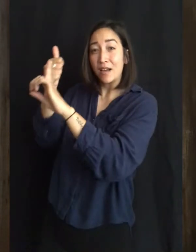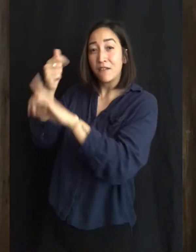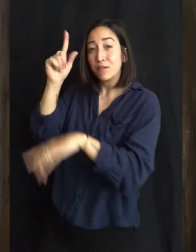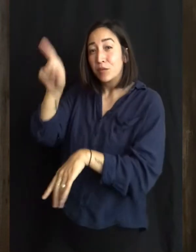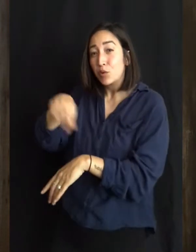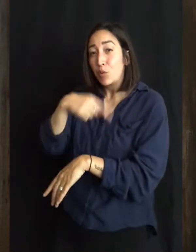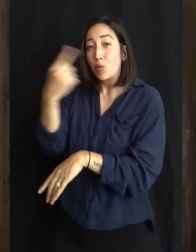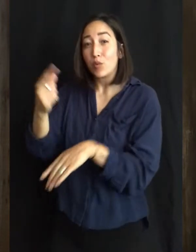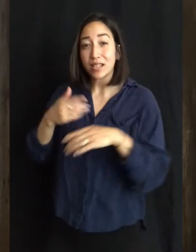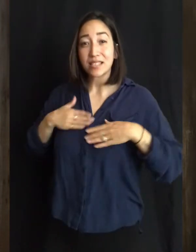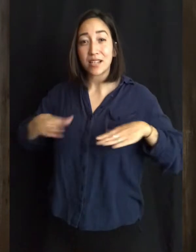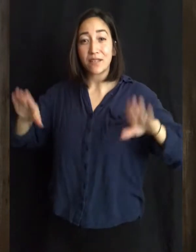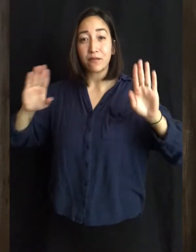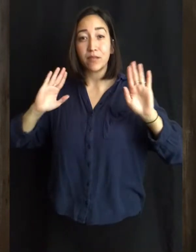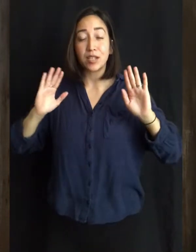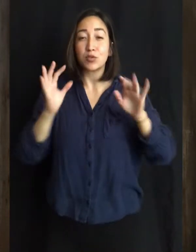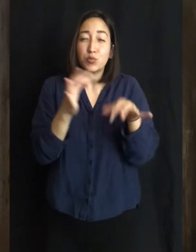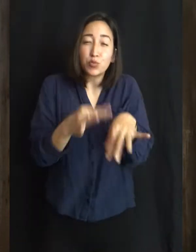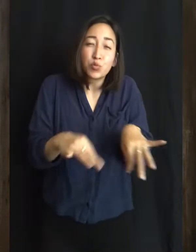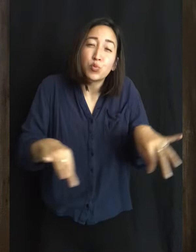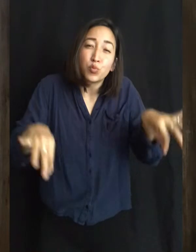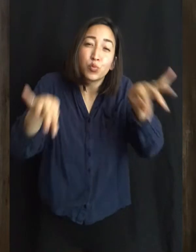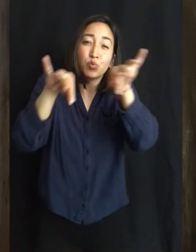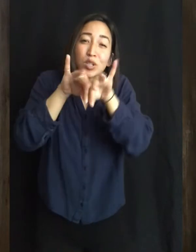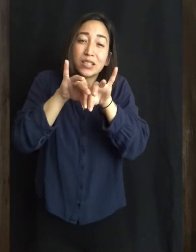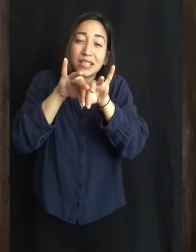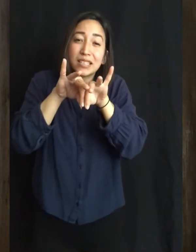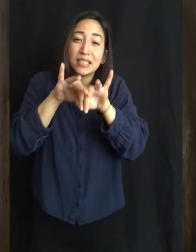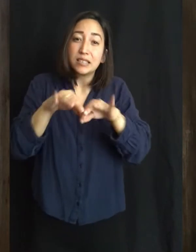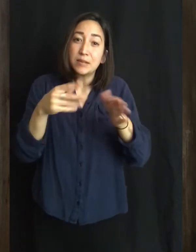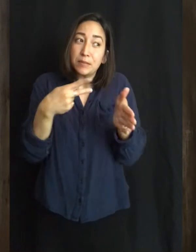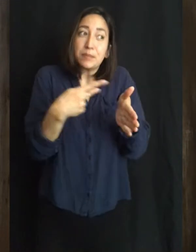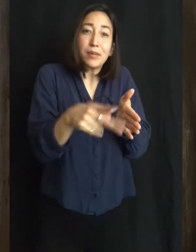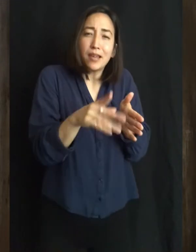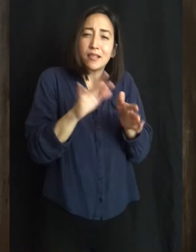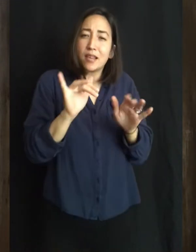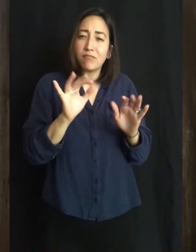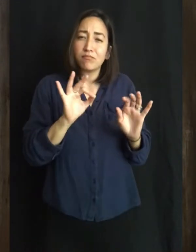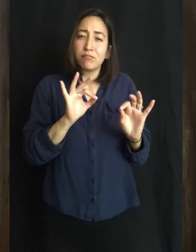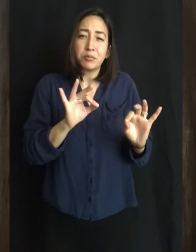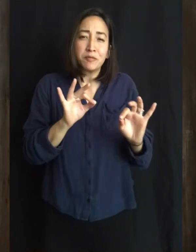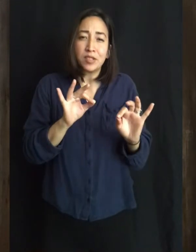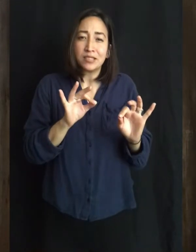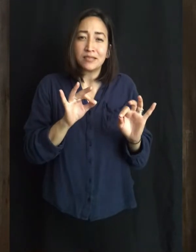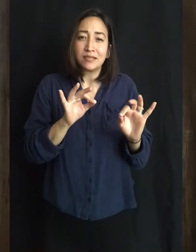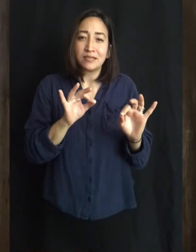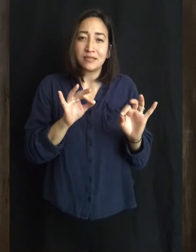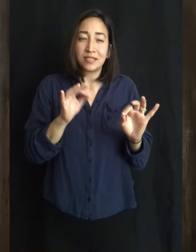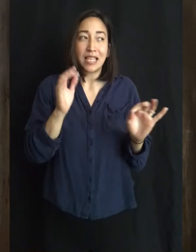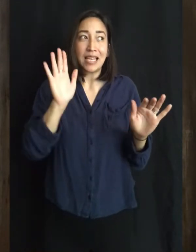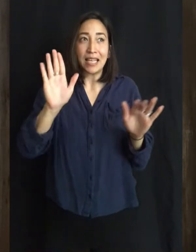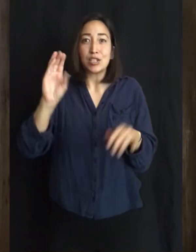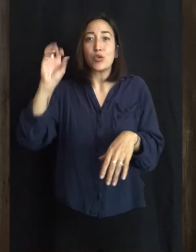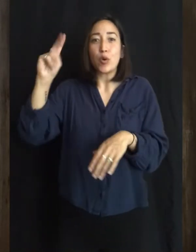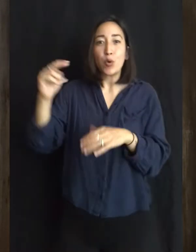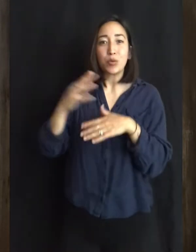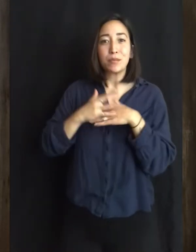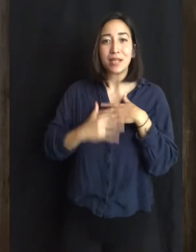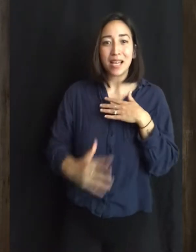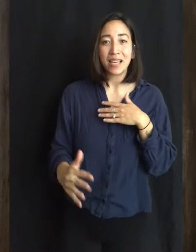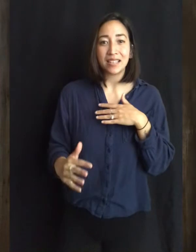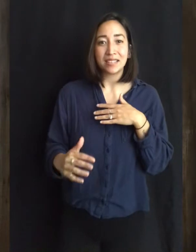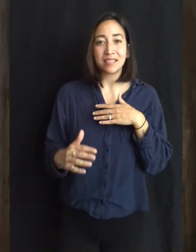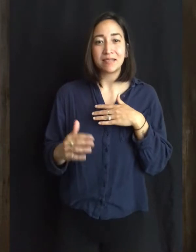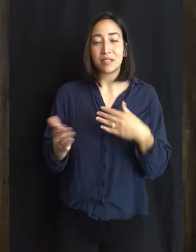sacrifice that was worthy, that could fulfill that perfect payment. He gave himself, shed his own blood,